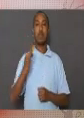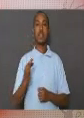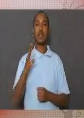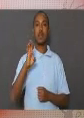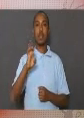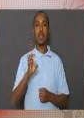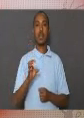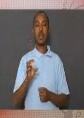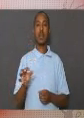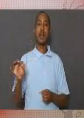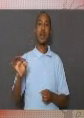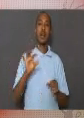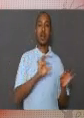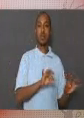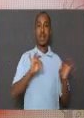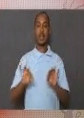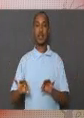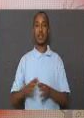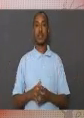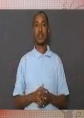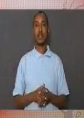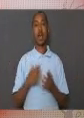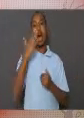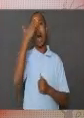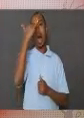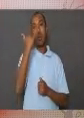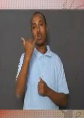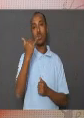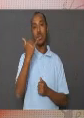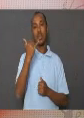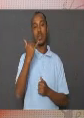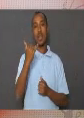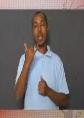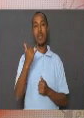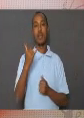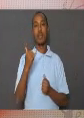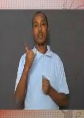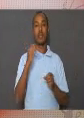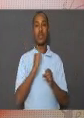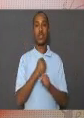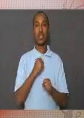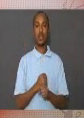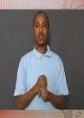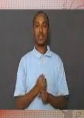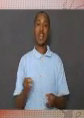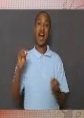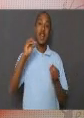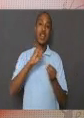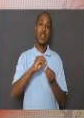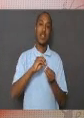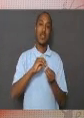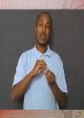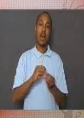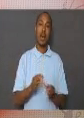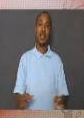be replaced. But how can this be achieved? The addition of